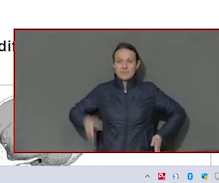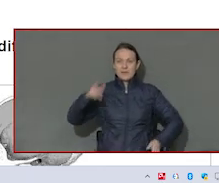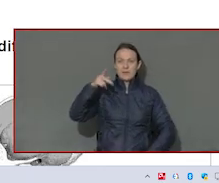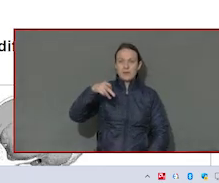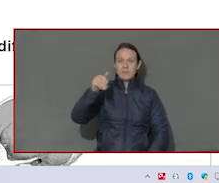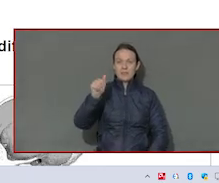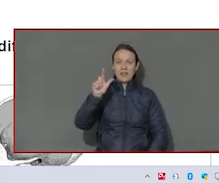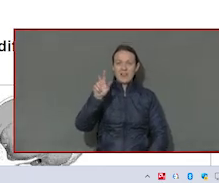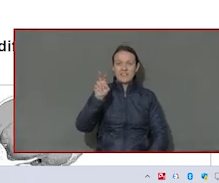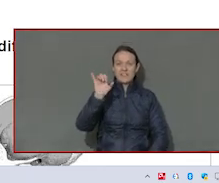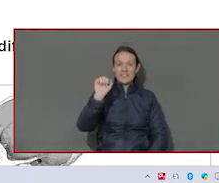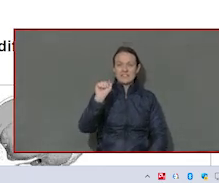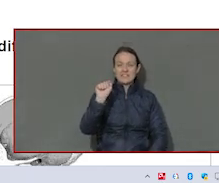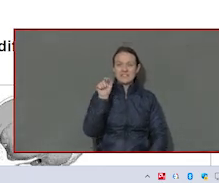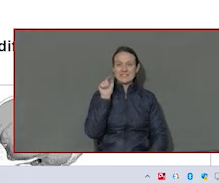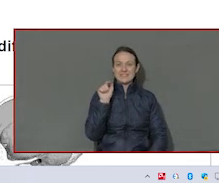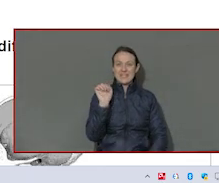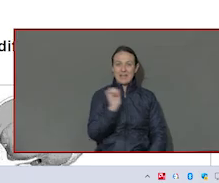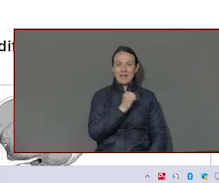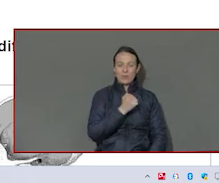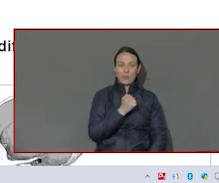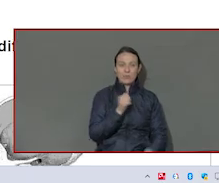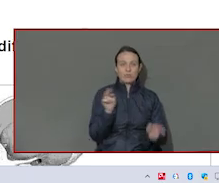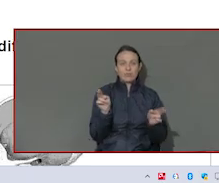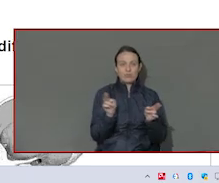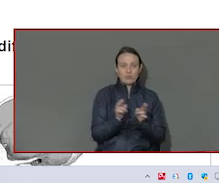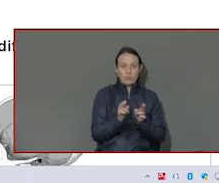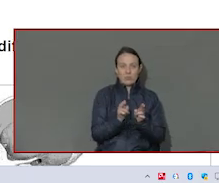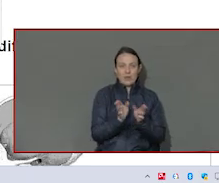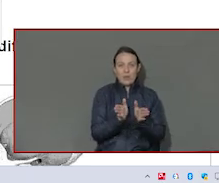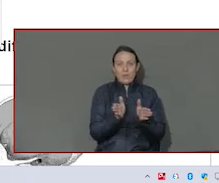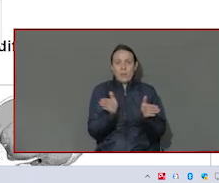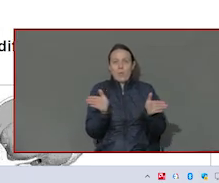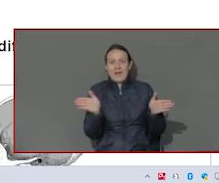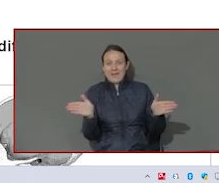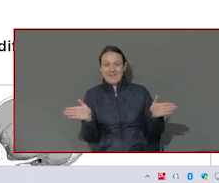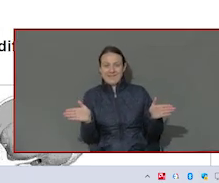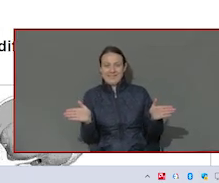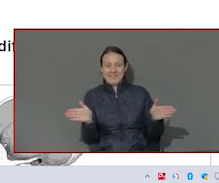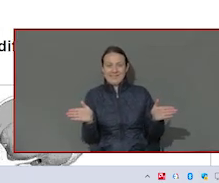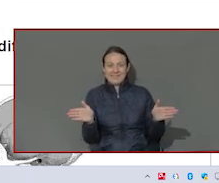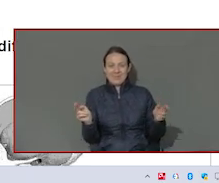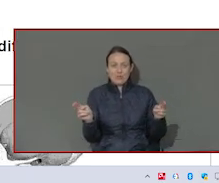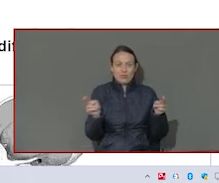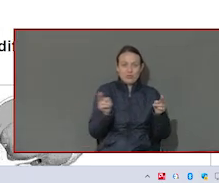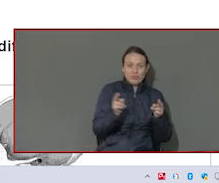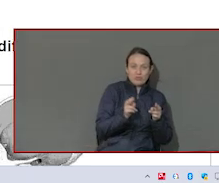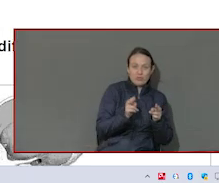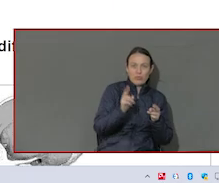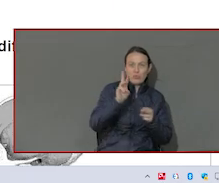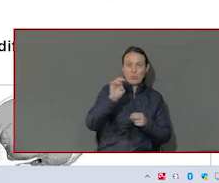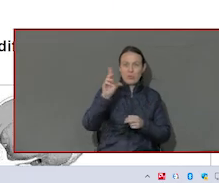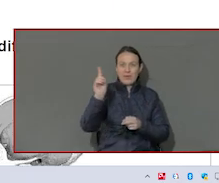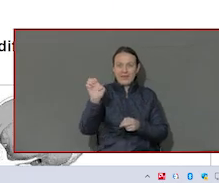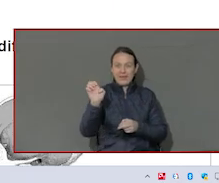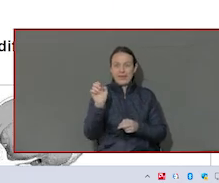short and wide. Both the short and the wide, they must be in your answer.